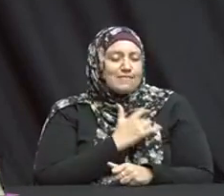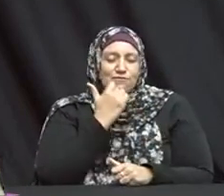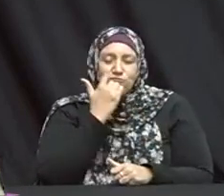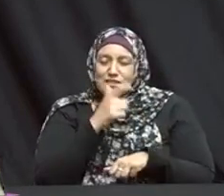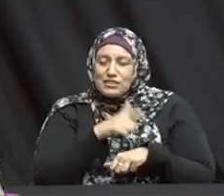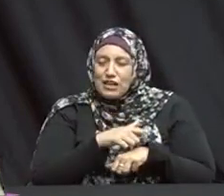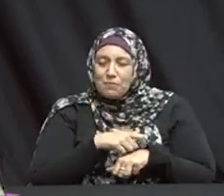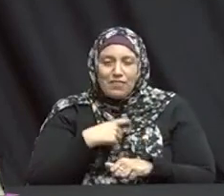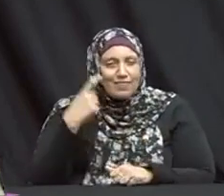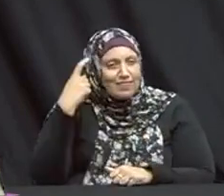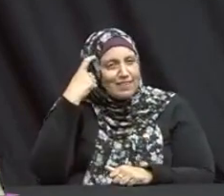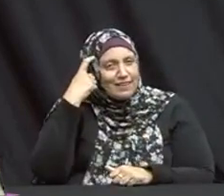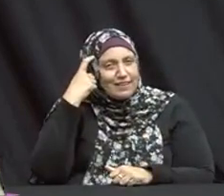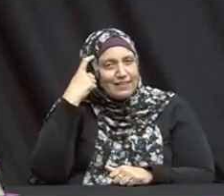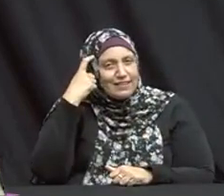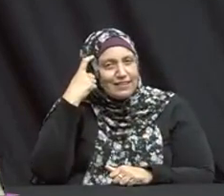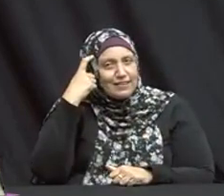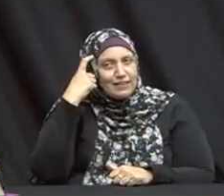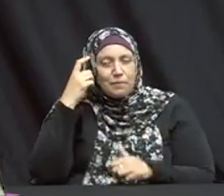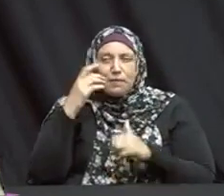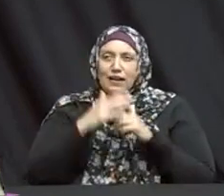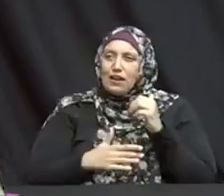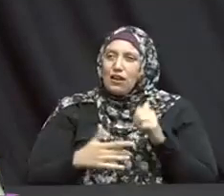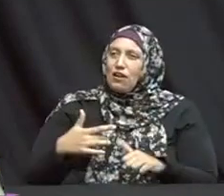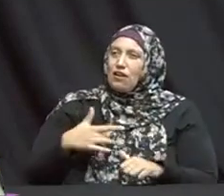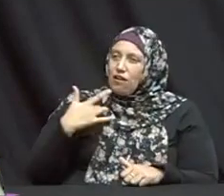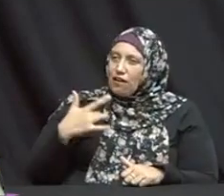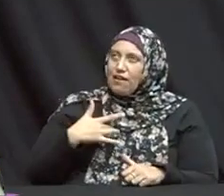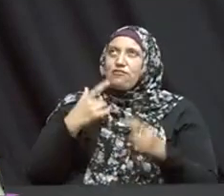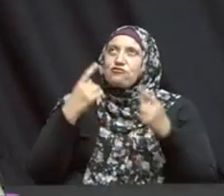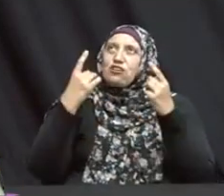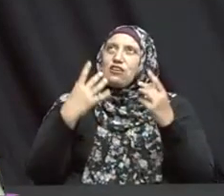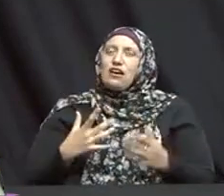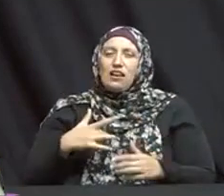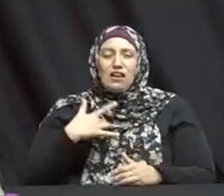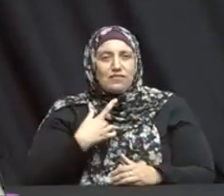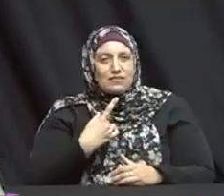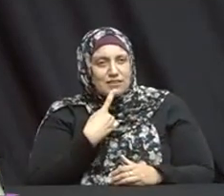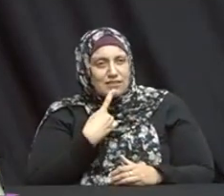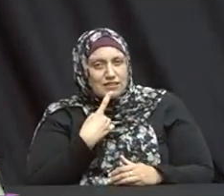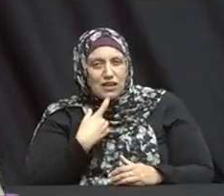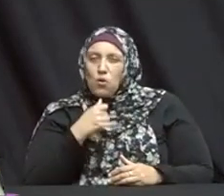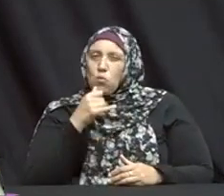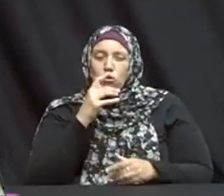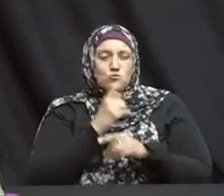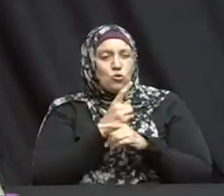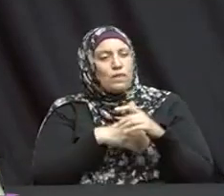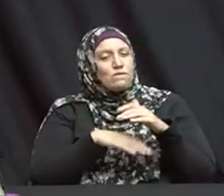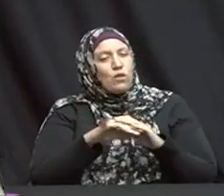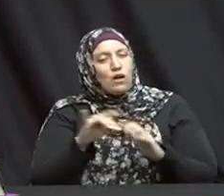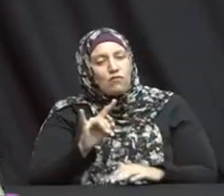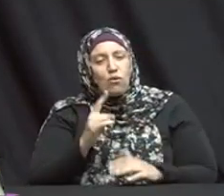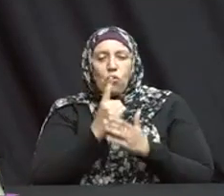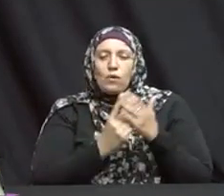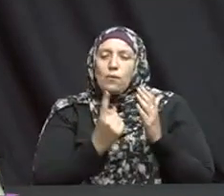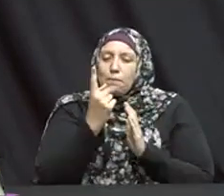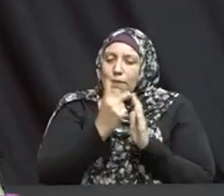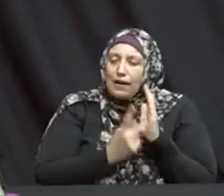steer our lifestyle, inshallah. I won't mention the whole hadith, just part of it that consists of